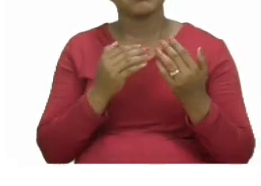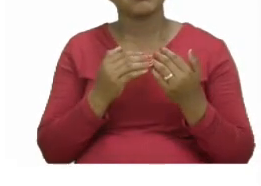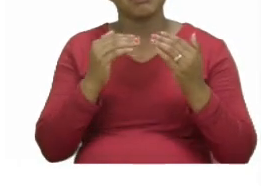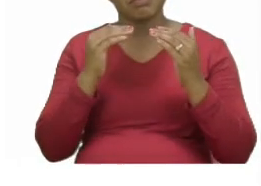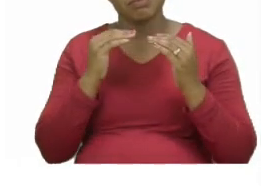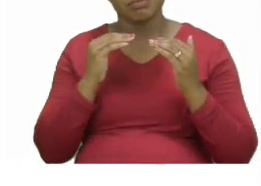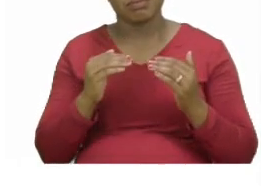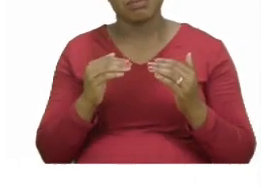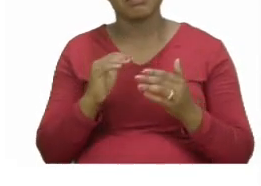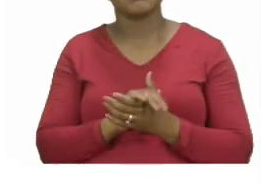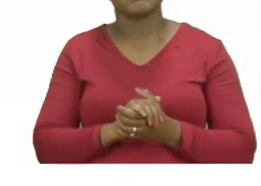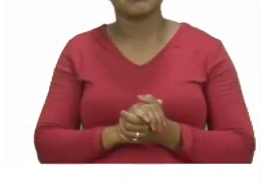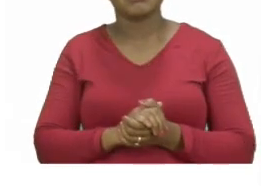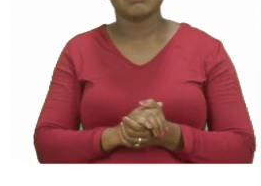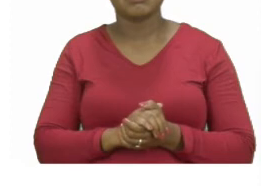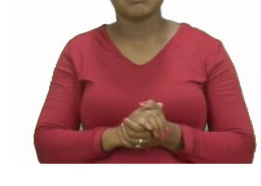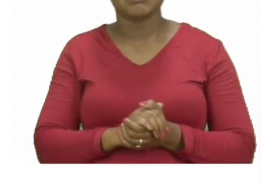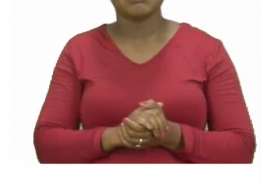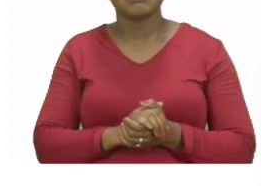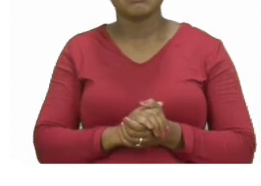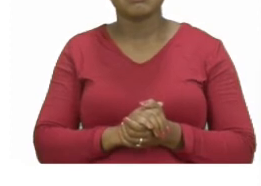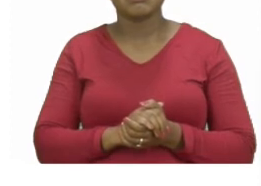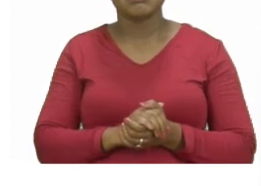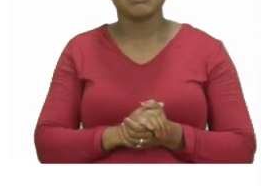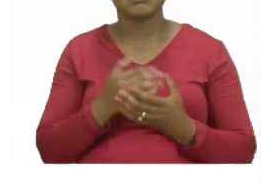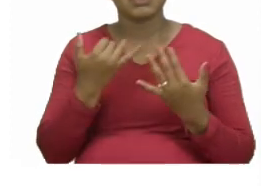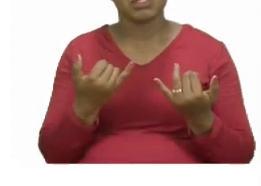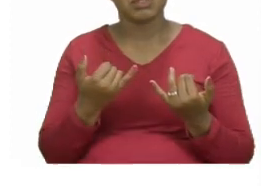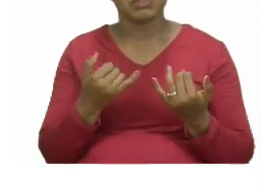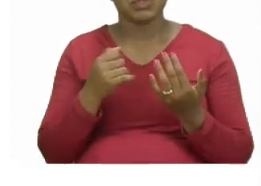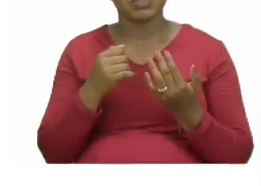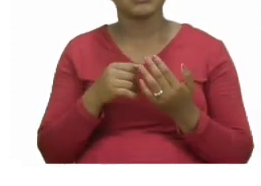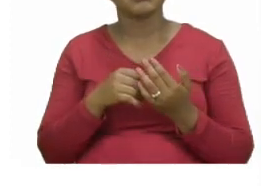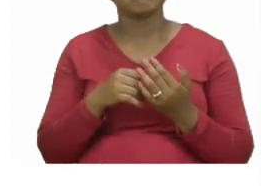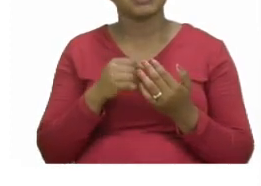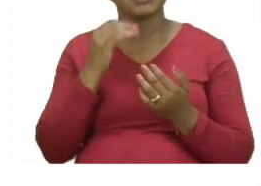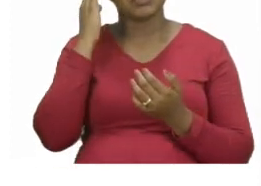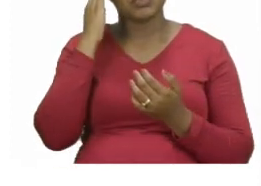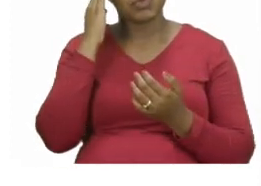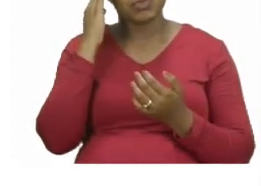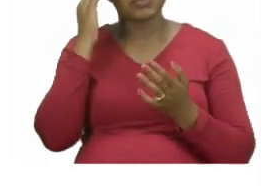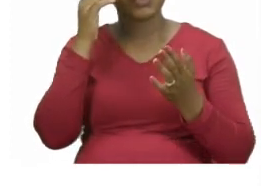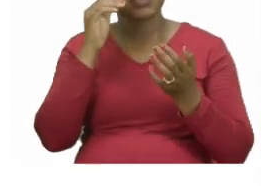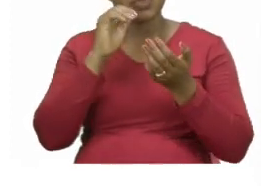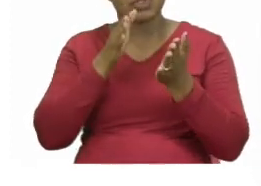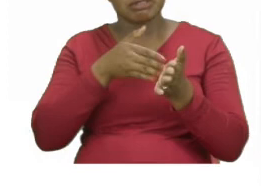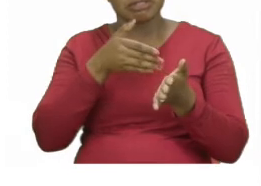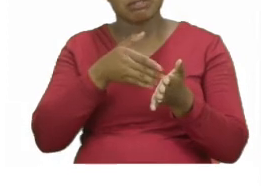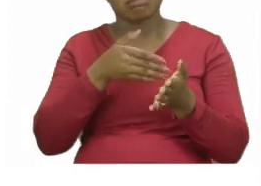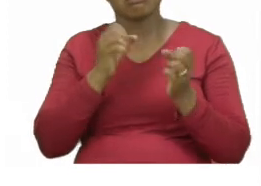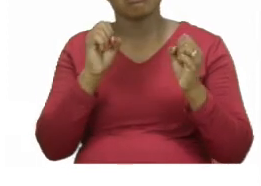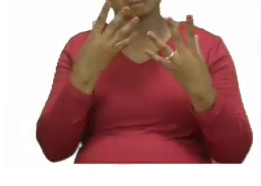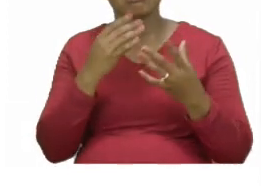activity. Now there they say you have to calculate the change. Now remember everyone,